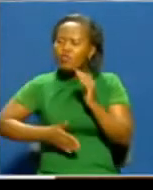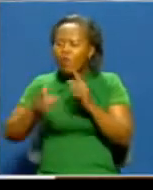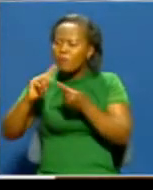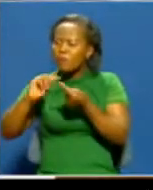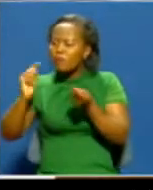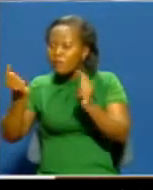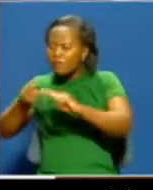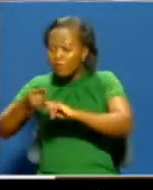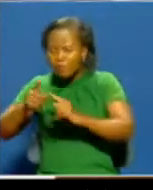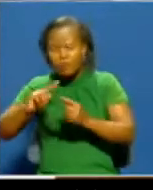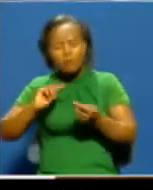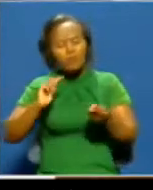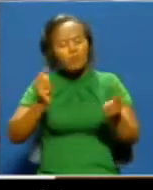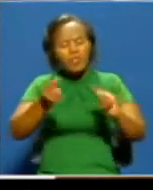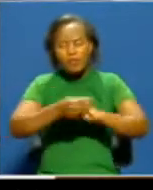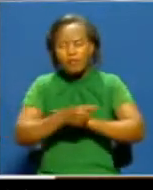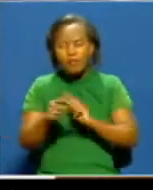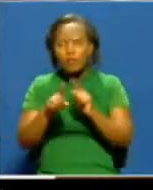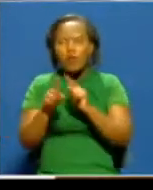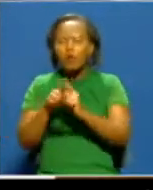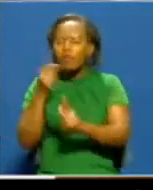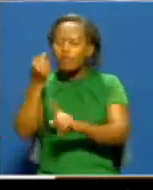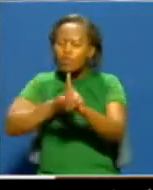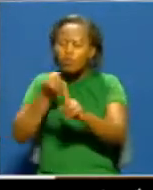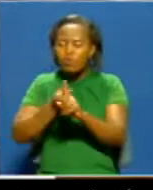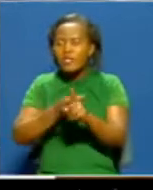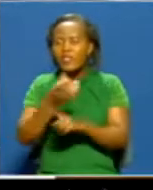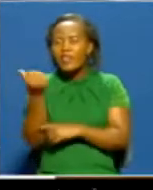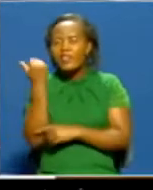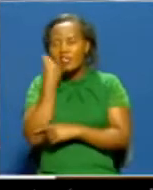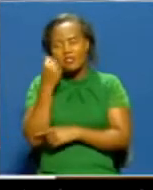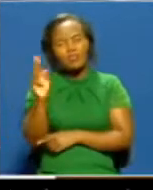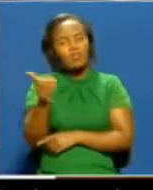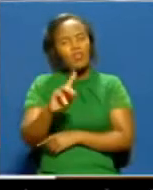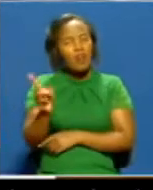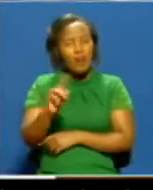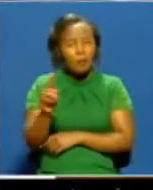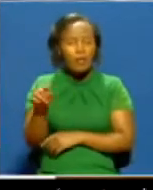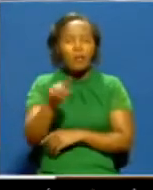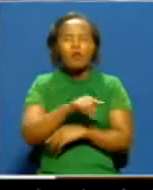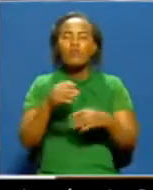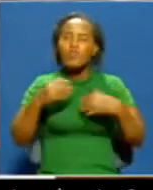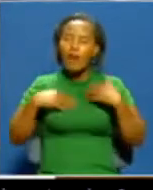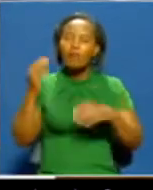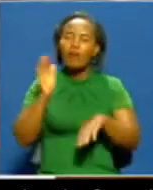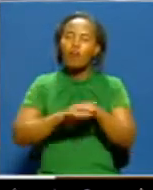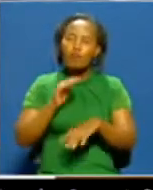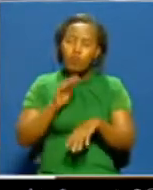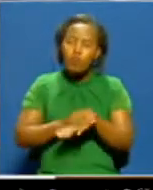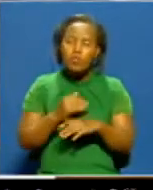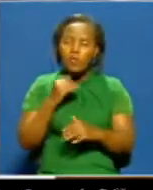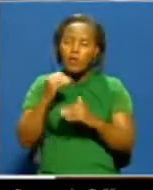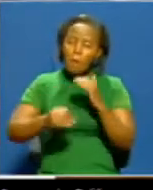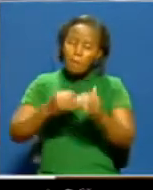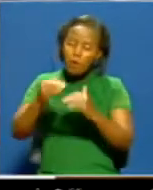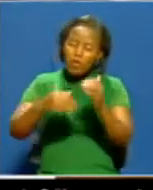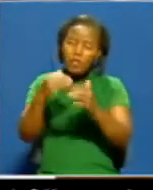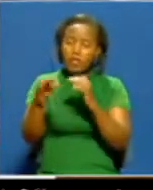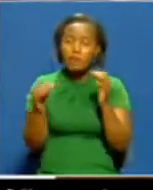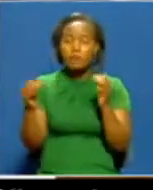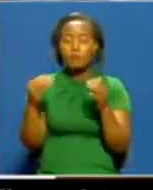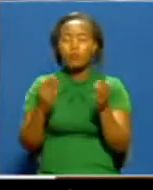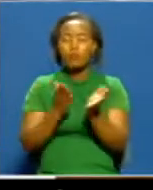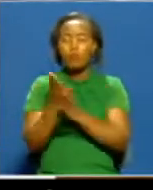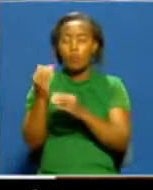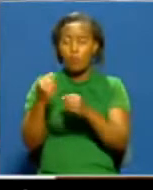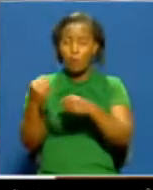make also to fight the other diseases. We have made fantastic progress in the reforms on cancer, and I think that over the